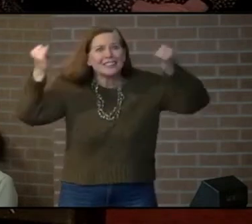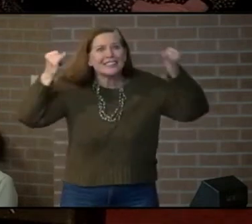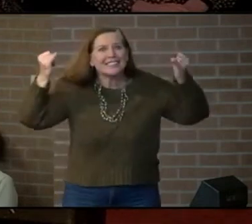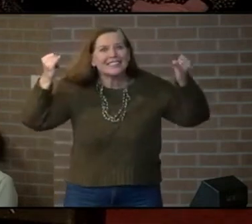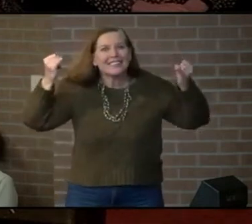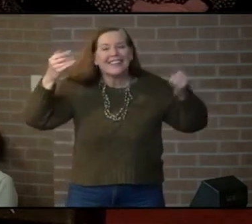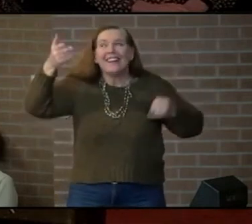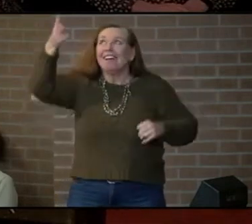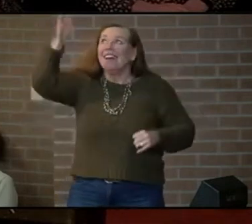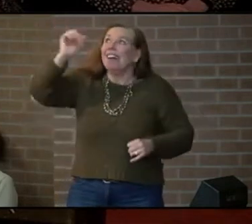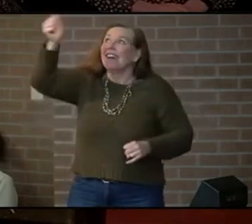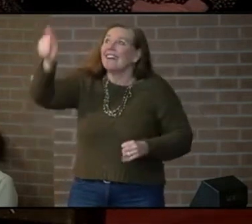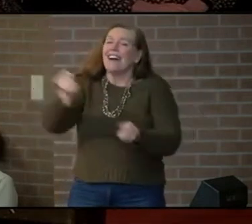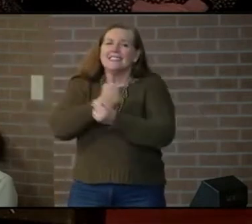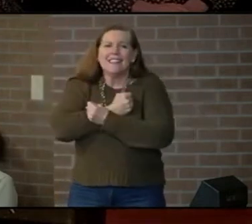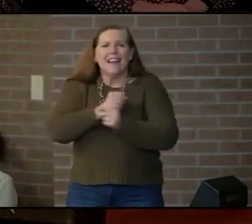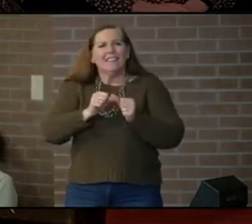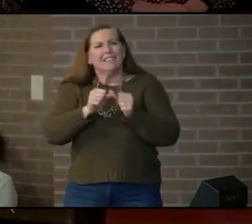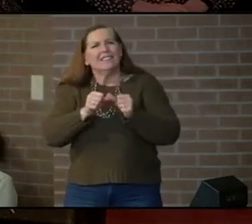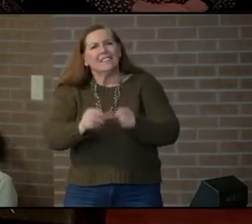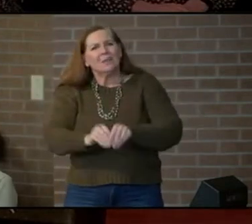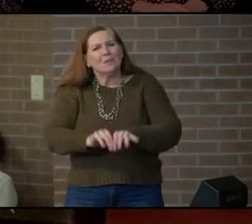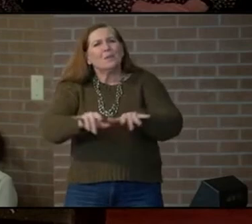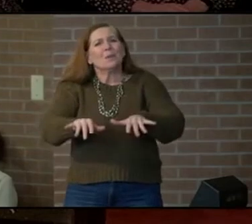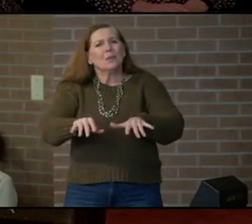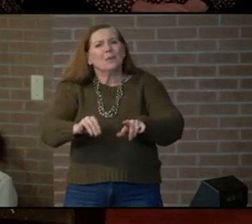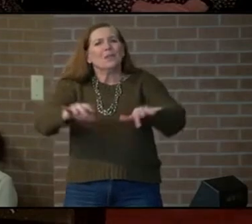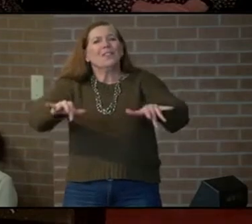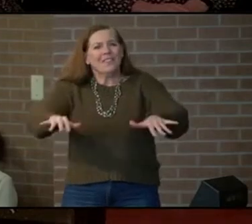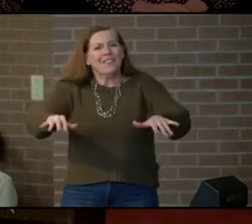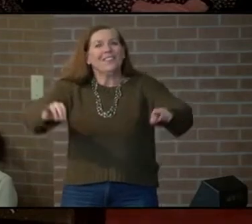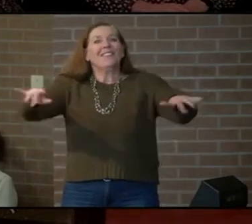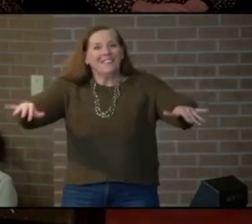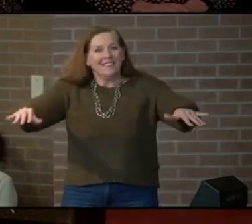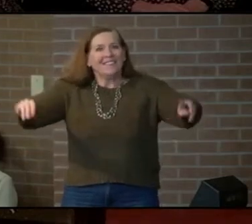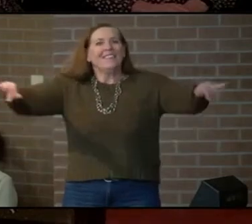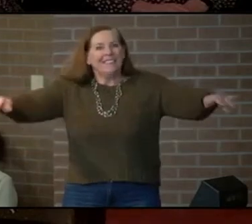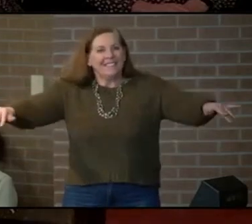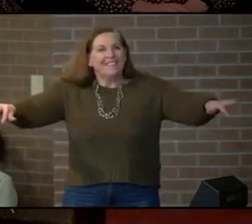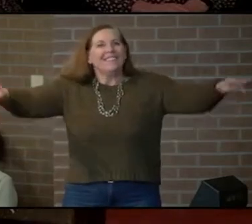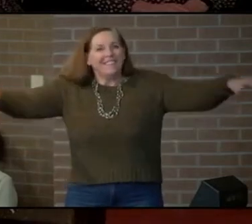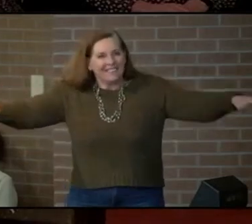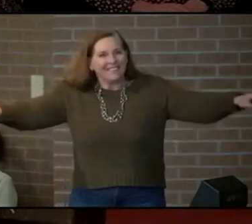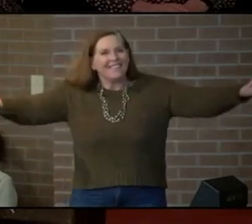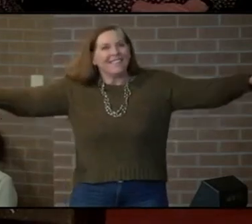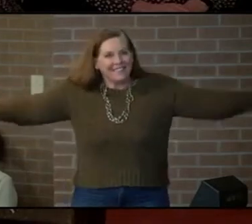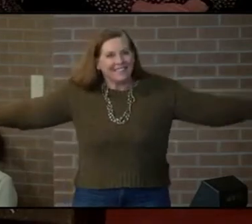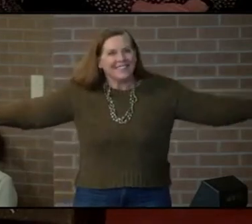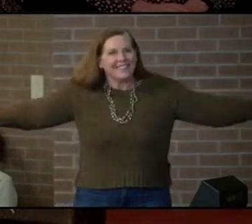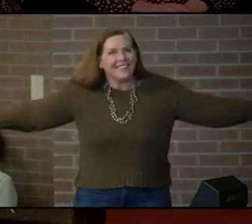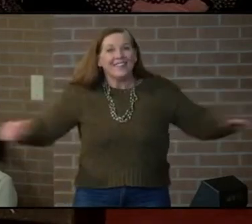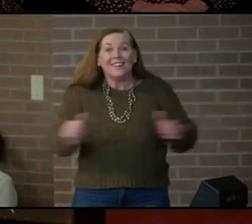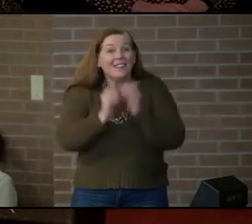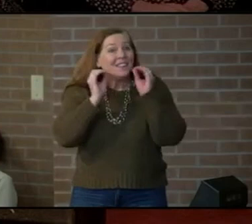God's love ripples on and on and on and on. With